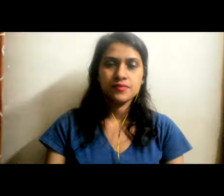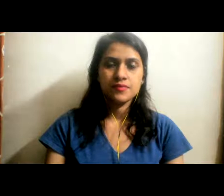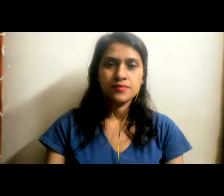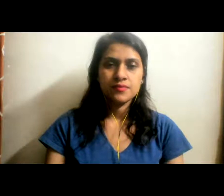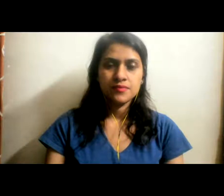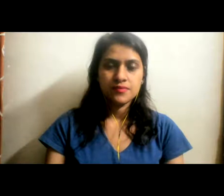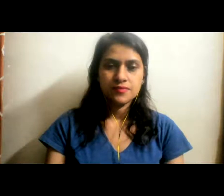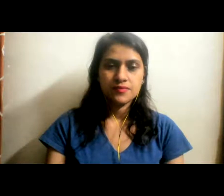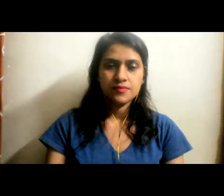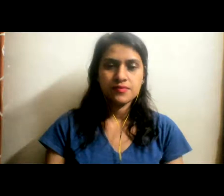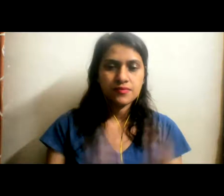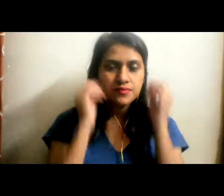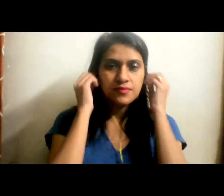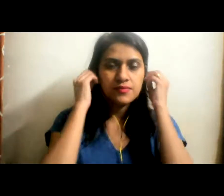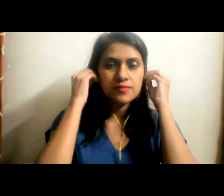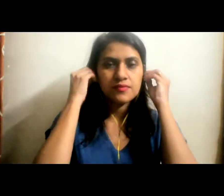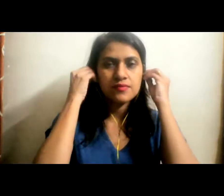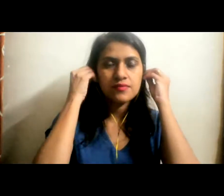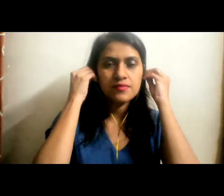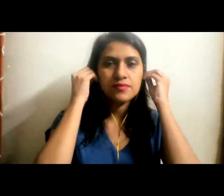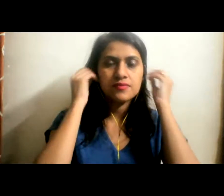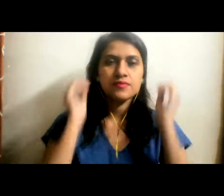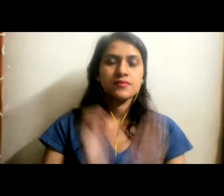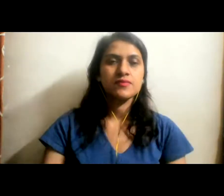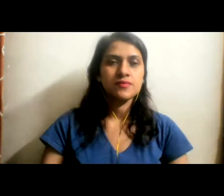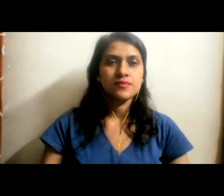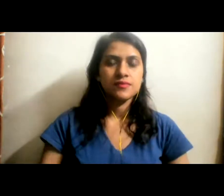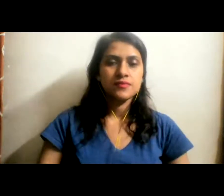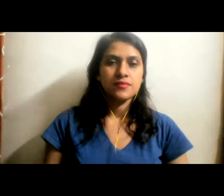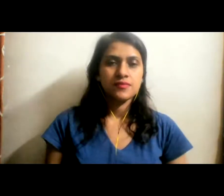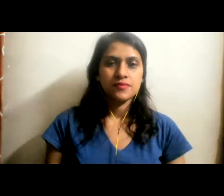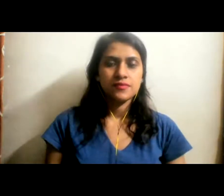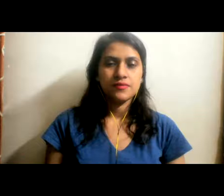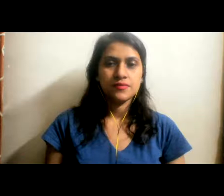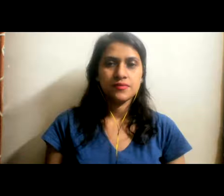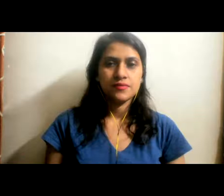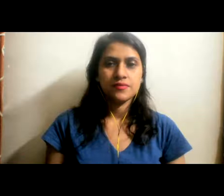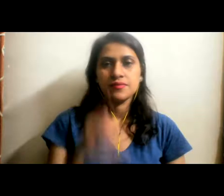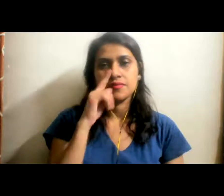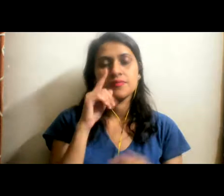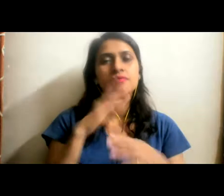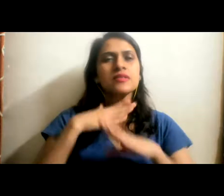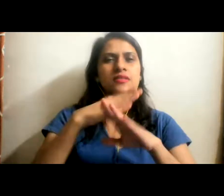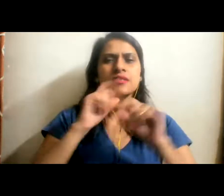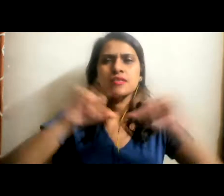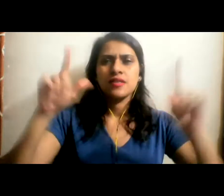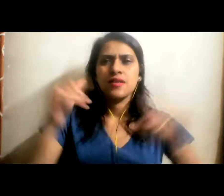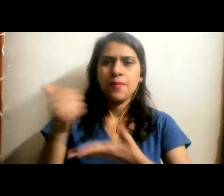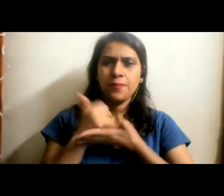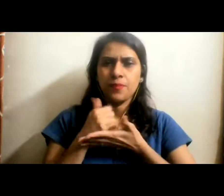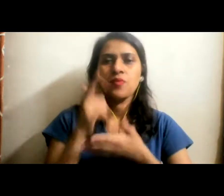Yeah. So who's going to share the screen? Yes, ma'am, I'm sharing the screen.